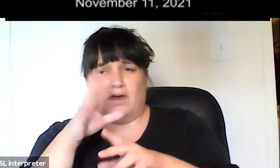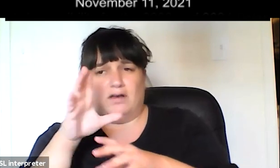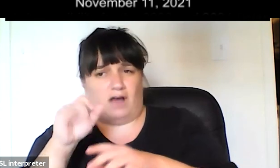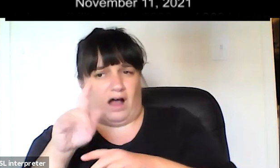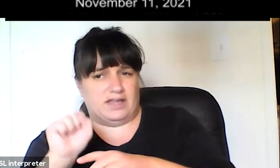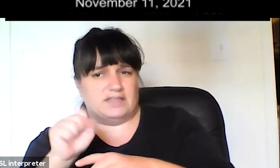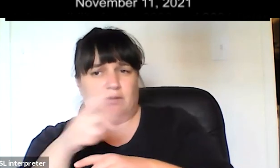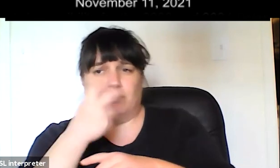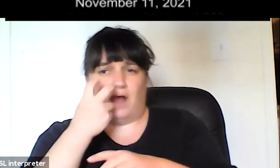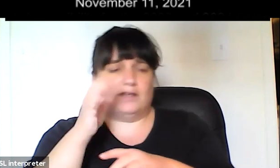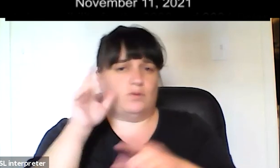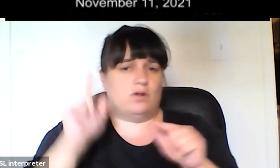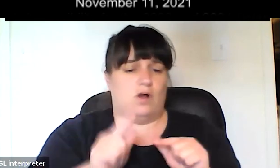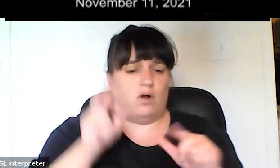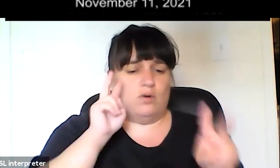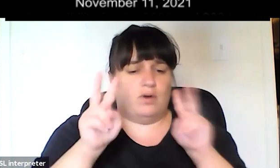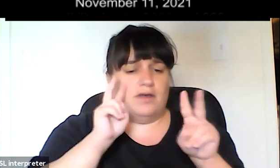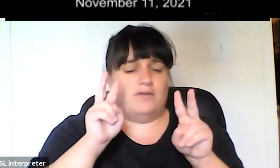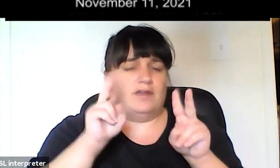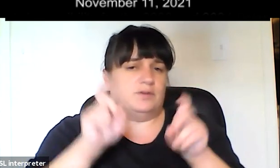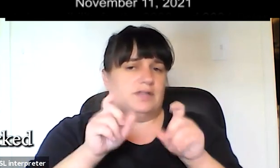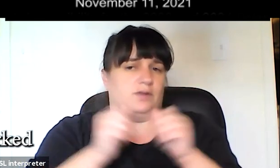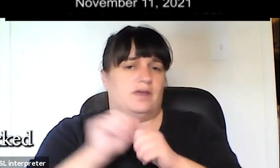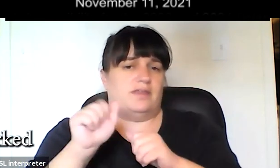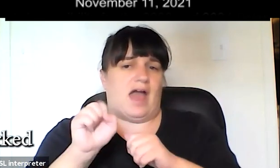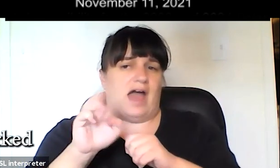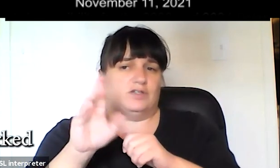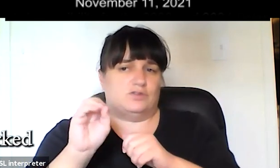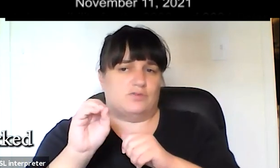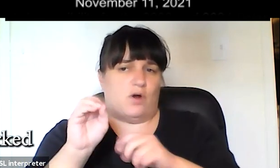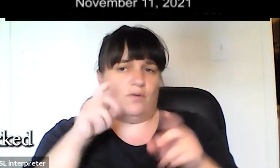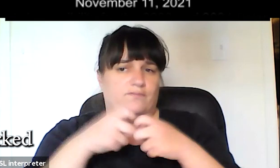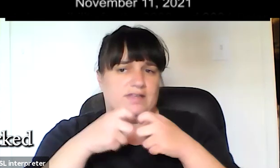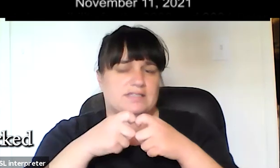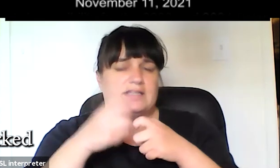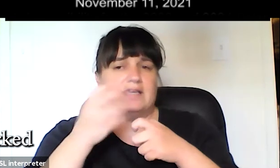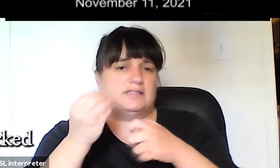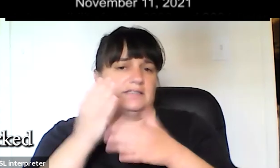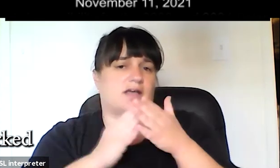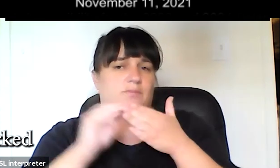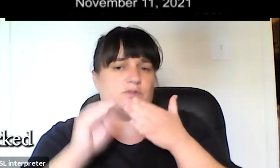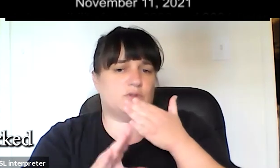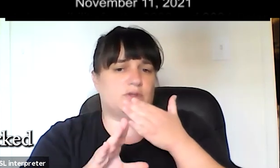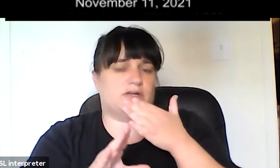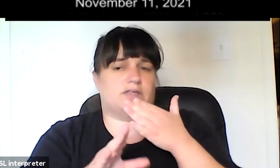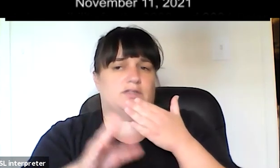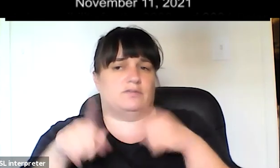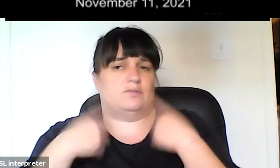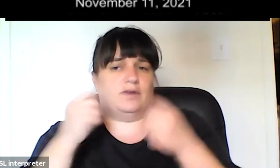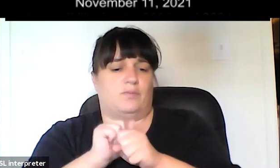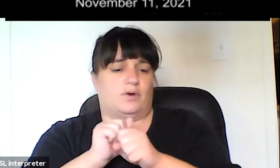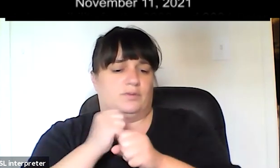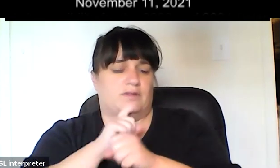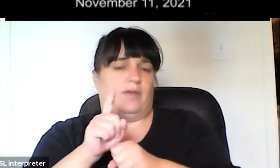mind. We had done testing both with some astrophysicists who are blind or low vision and also some students that we've worked with to